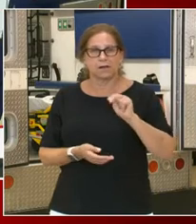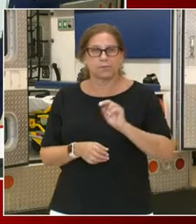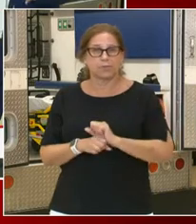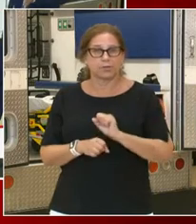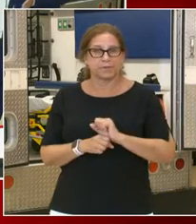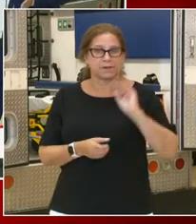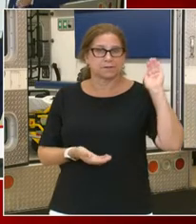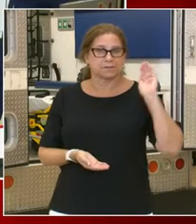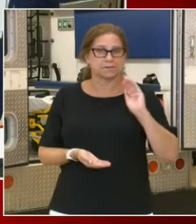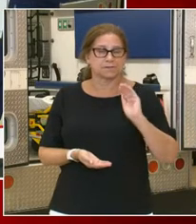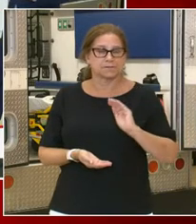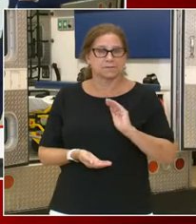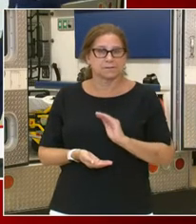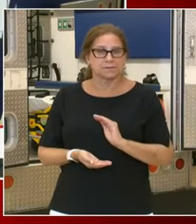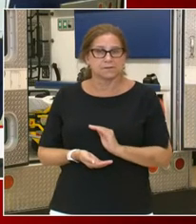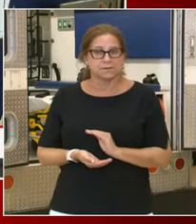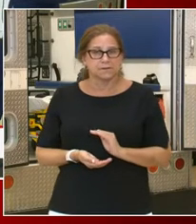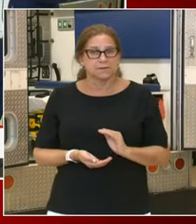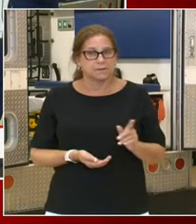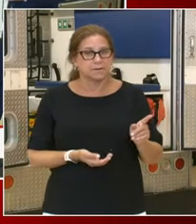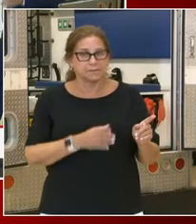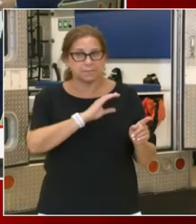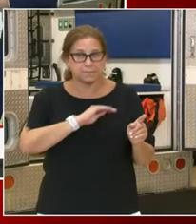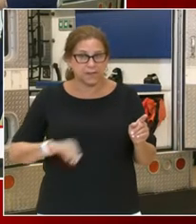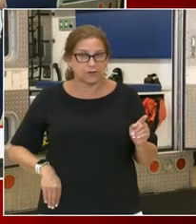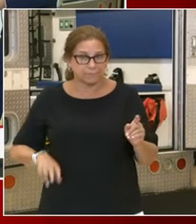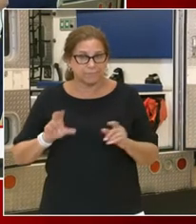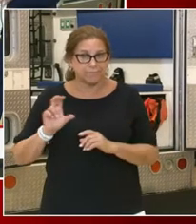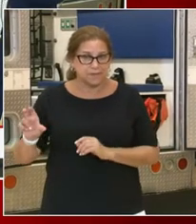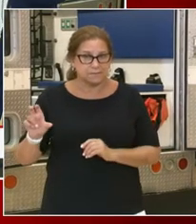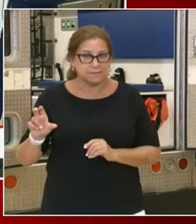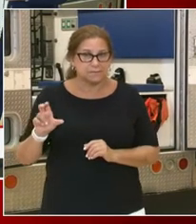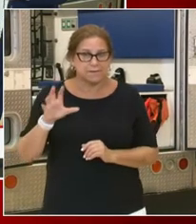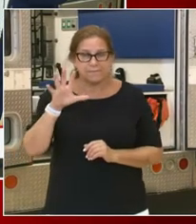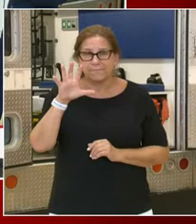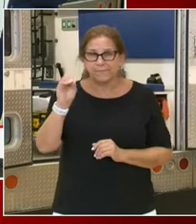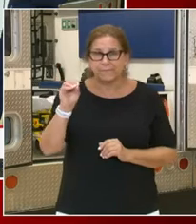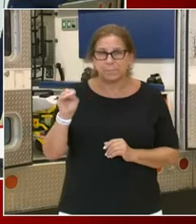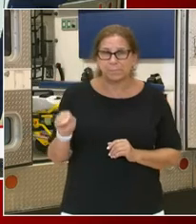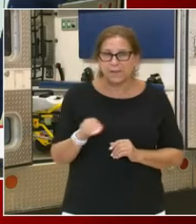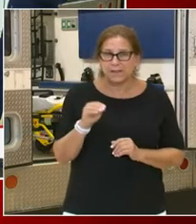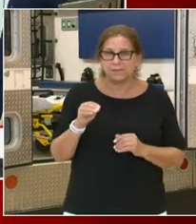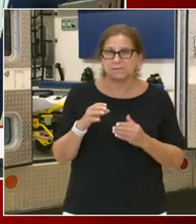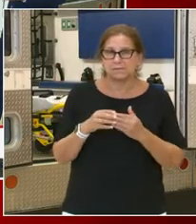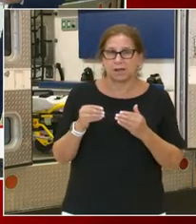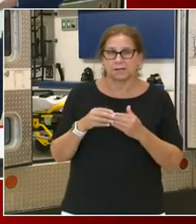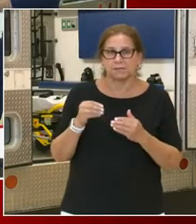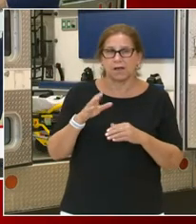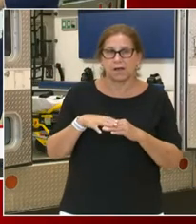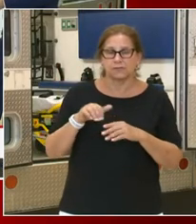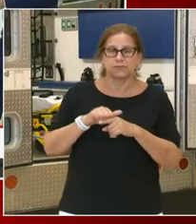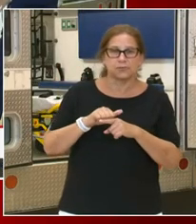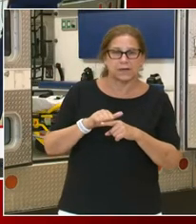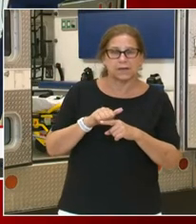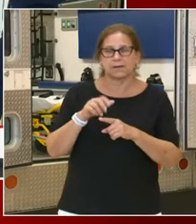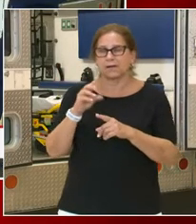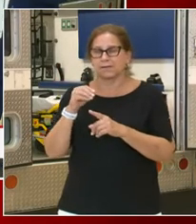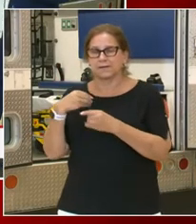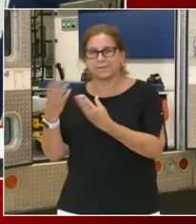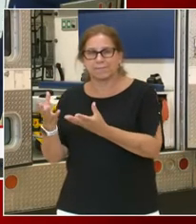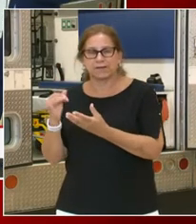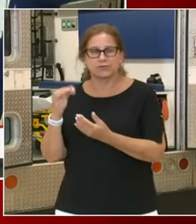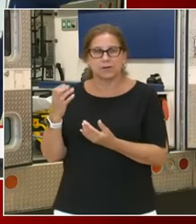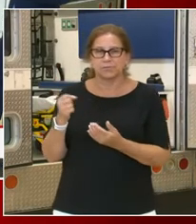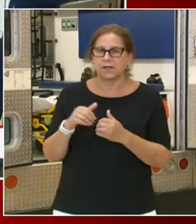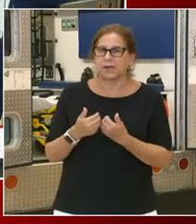expand subsidized employment, apprenticeship, and training opportunities focused on jobs that will continue to grow in the district. And so how does